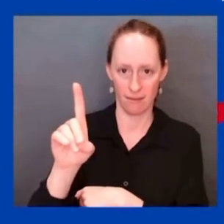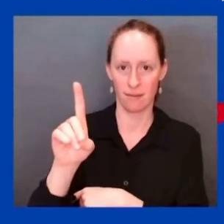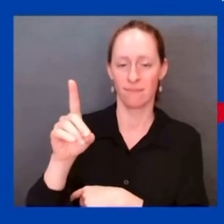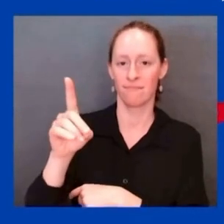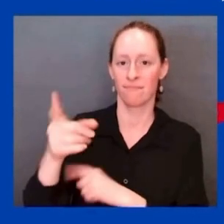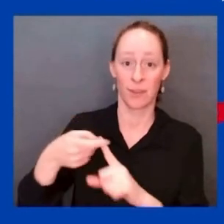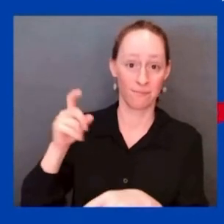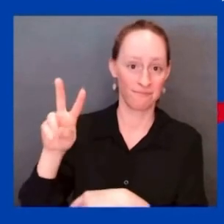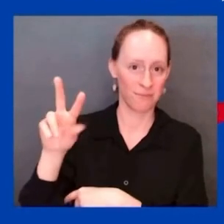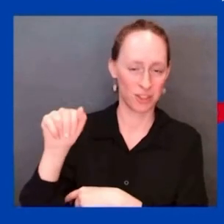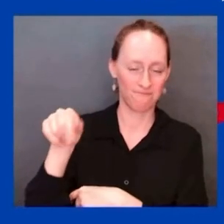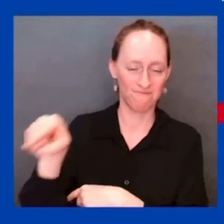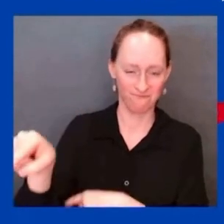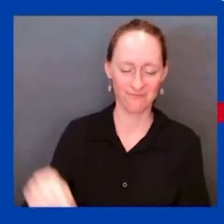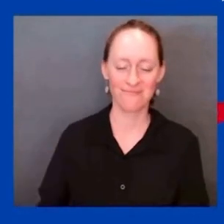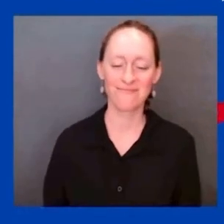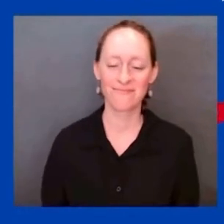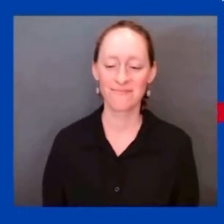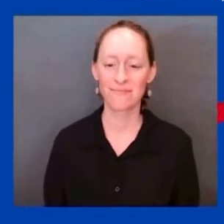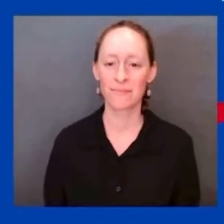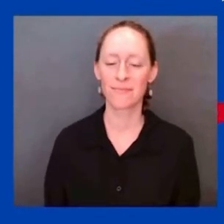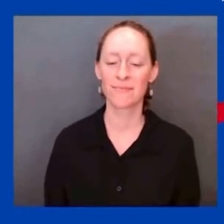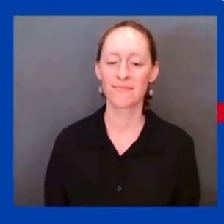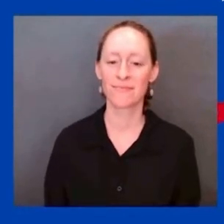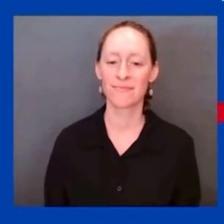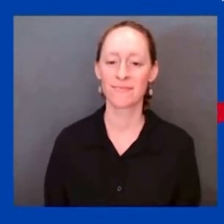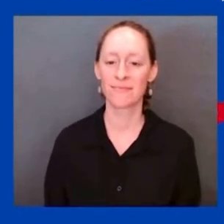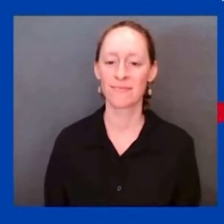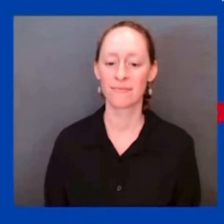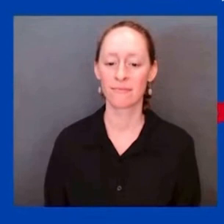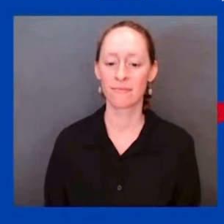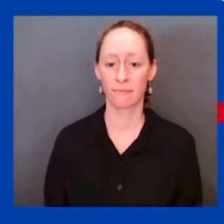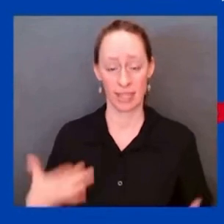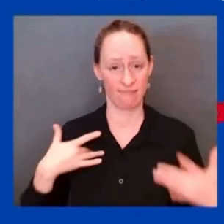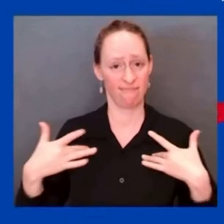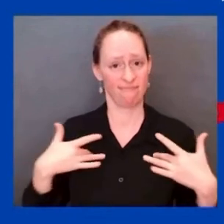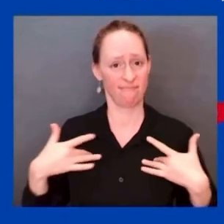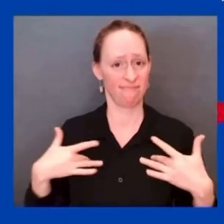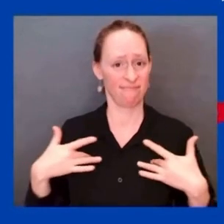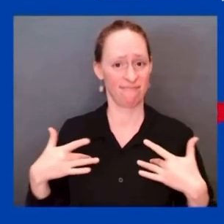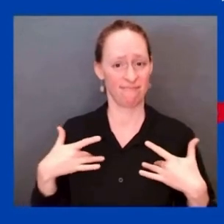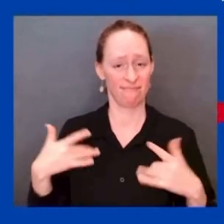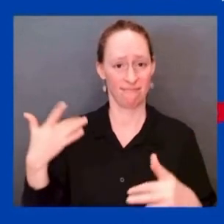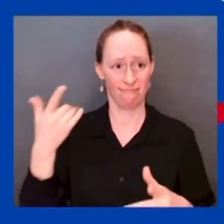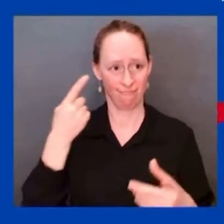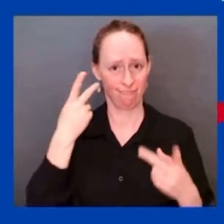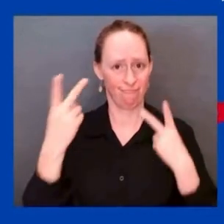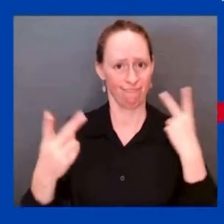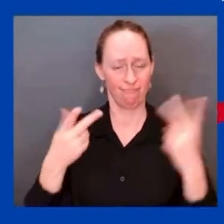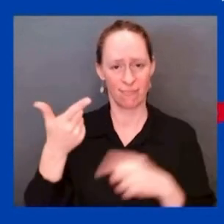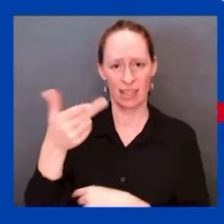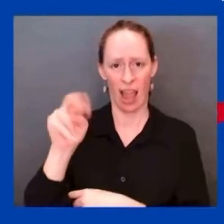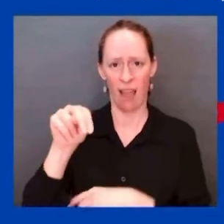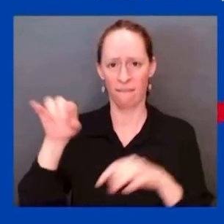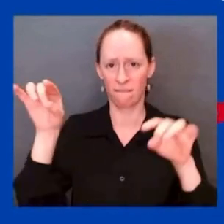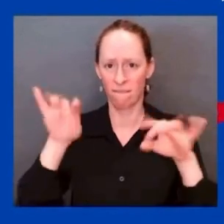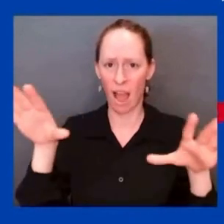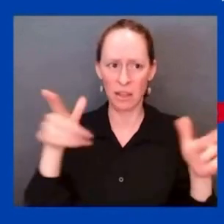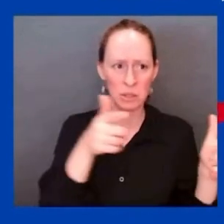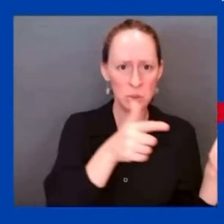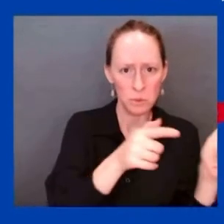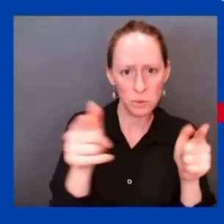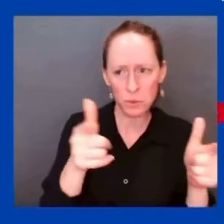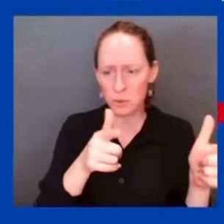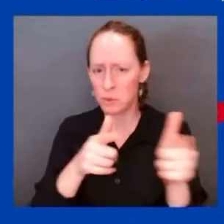Gun violence is everywhere, and sadly, it has now become a predetermined fact of life that we must be prepared